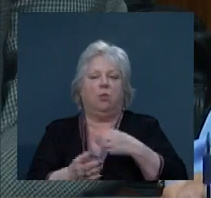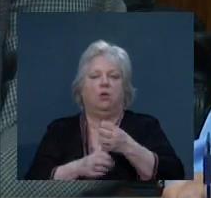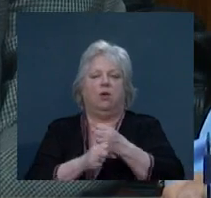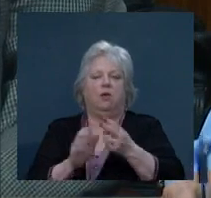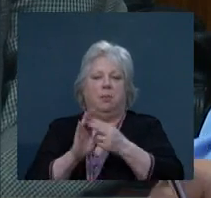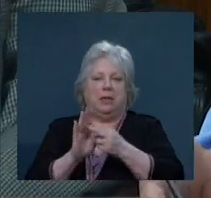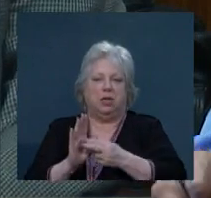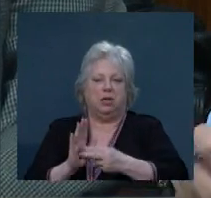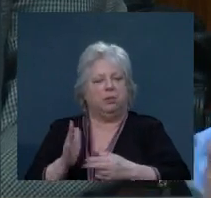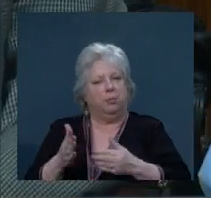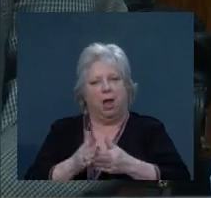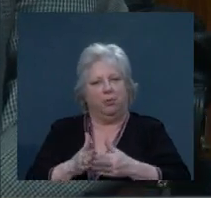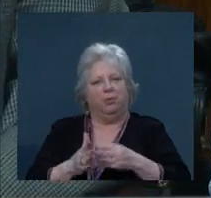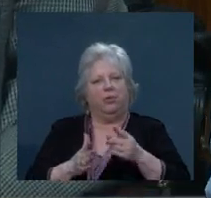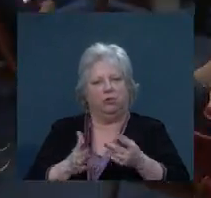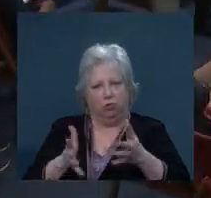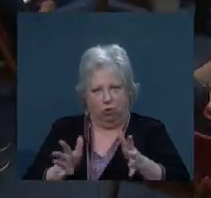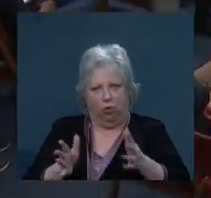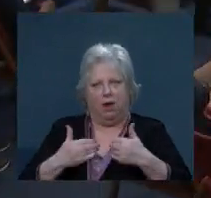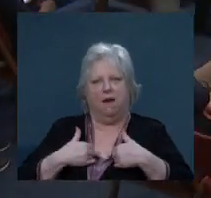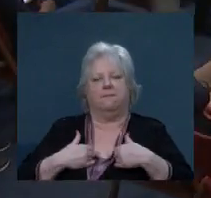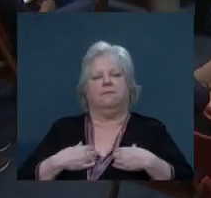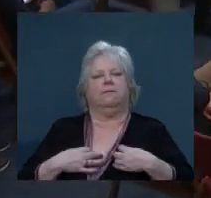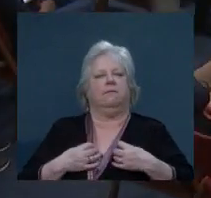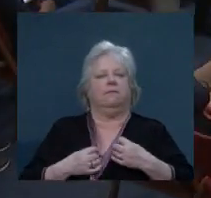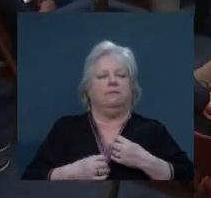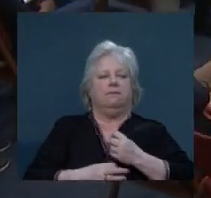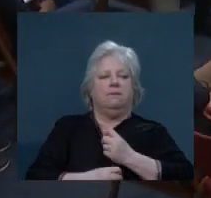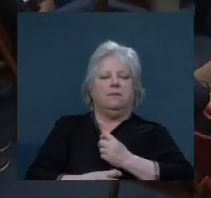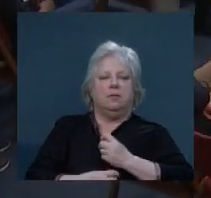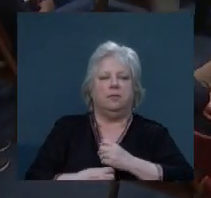of opposition, which you have.